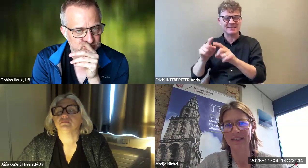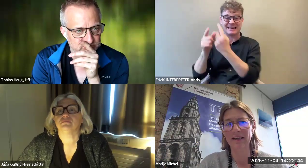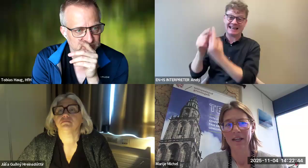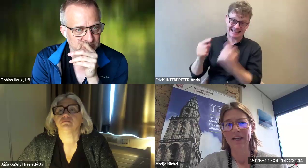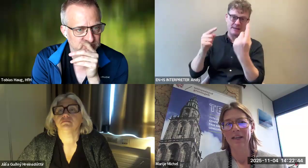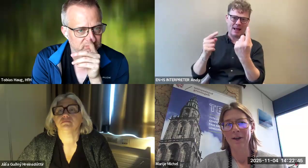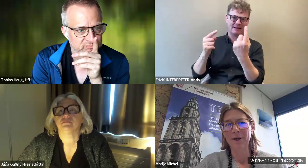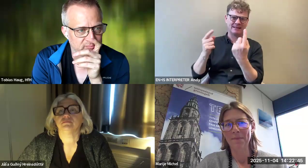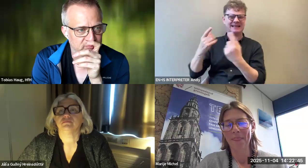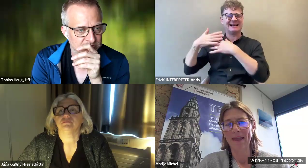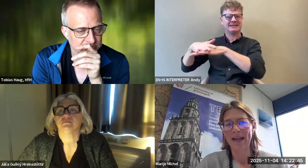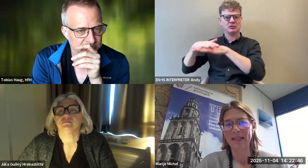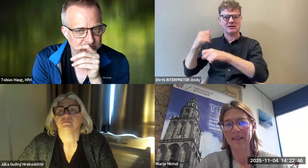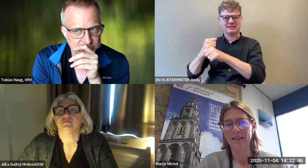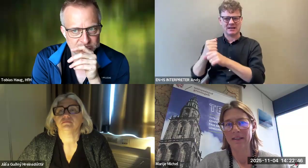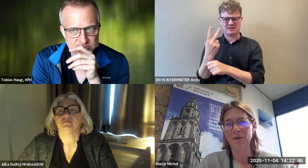integrated task.